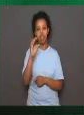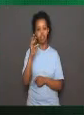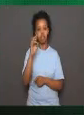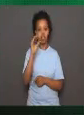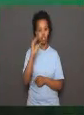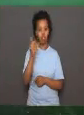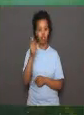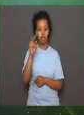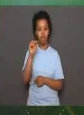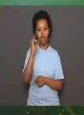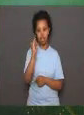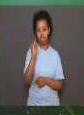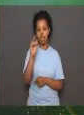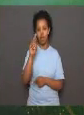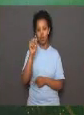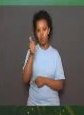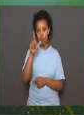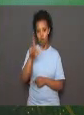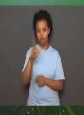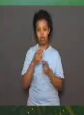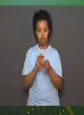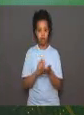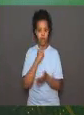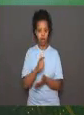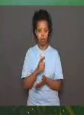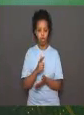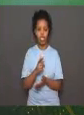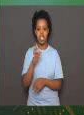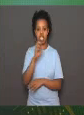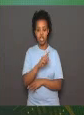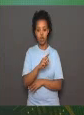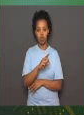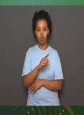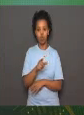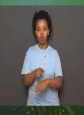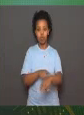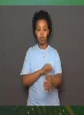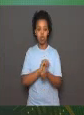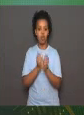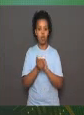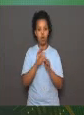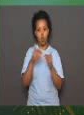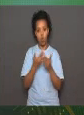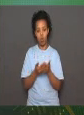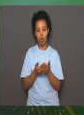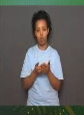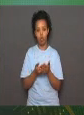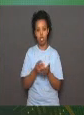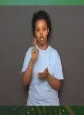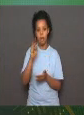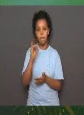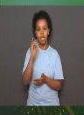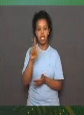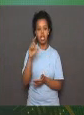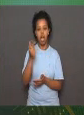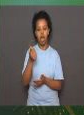rhythms. As the length of the day changes, so will the level of melatonin